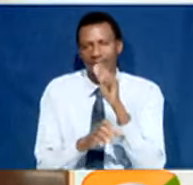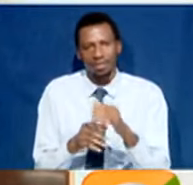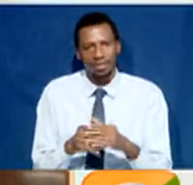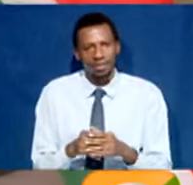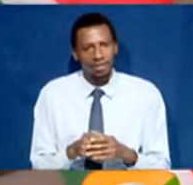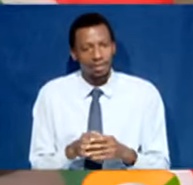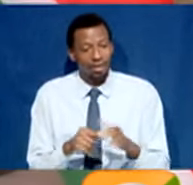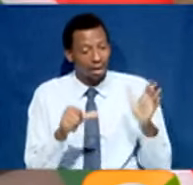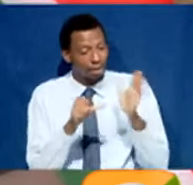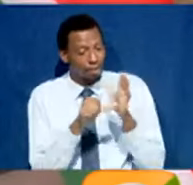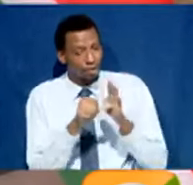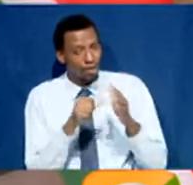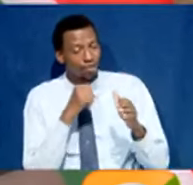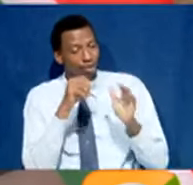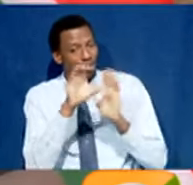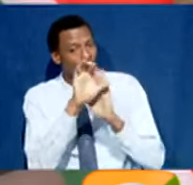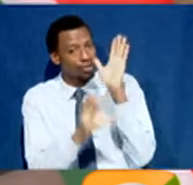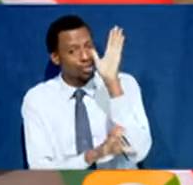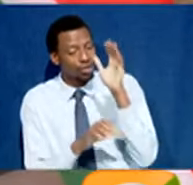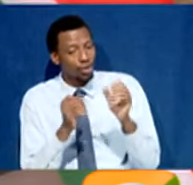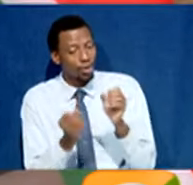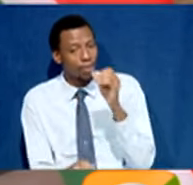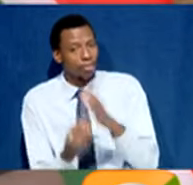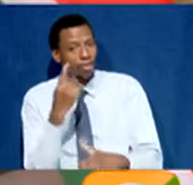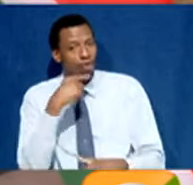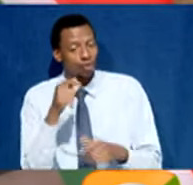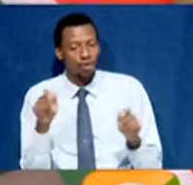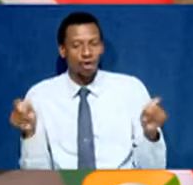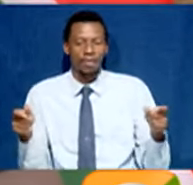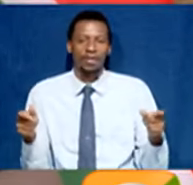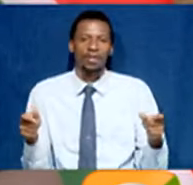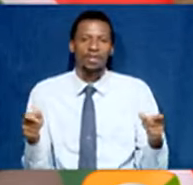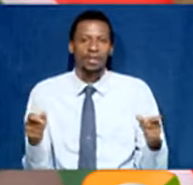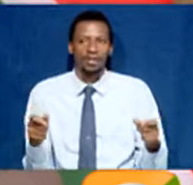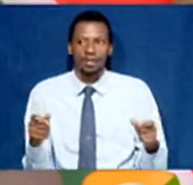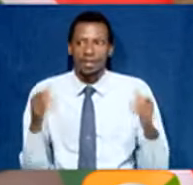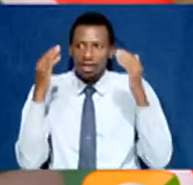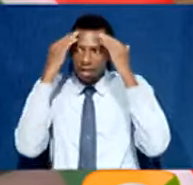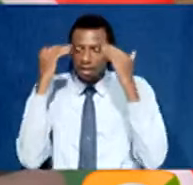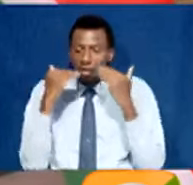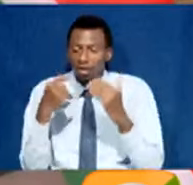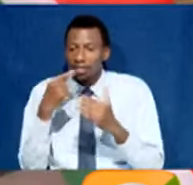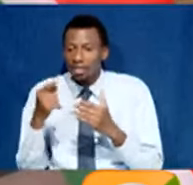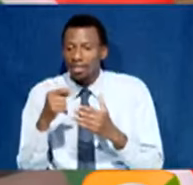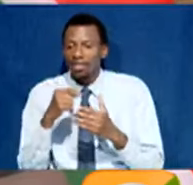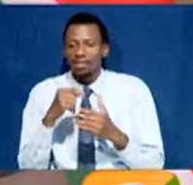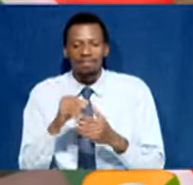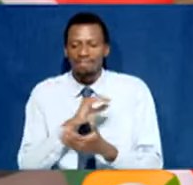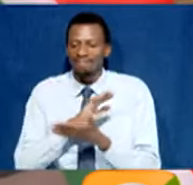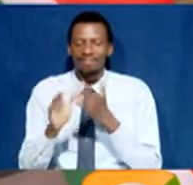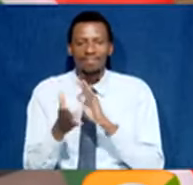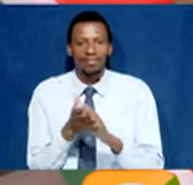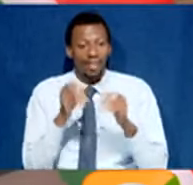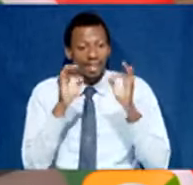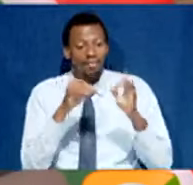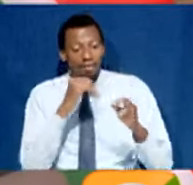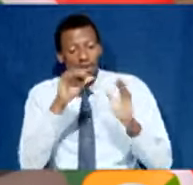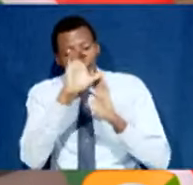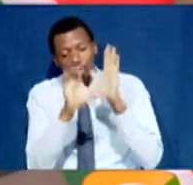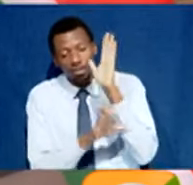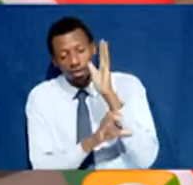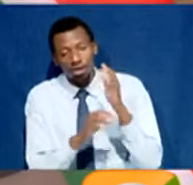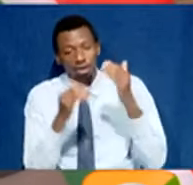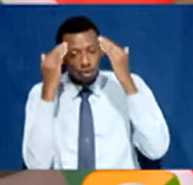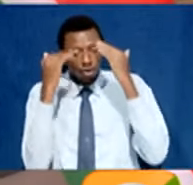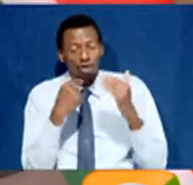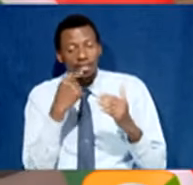of unconstitutional was made by the media. No, they said it's null and void. So if it is unconstitutional, why did the court say it should we